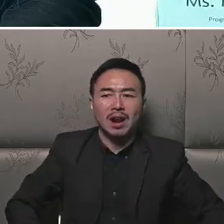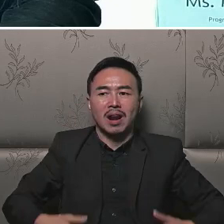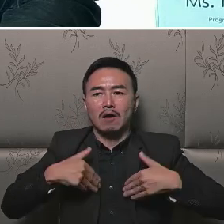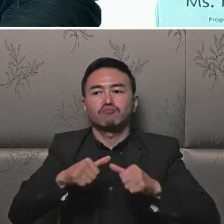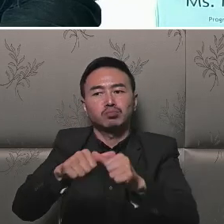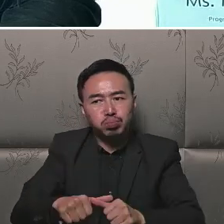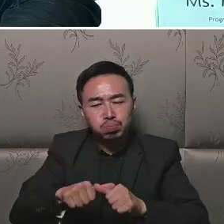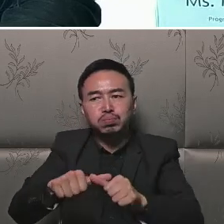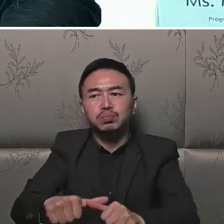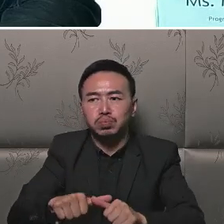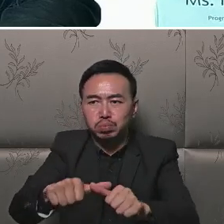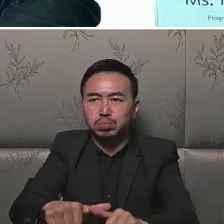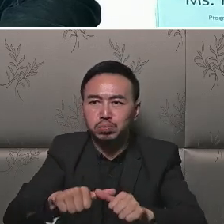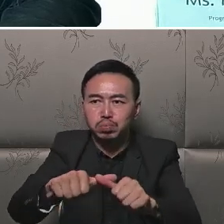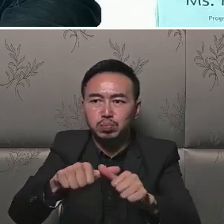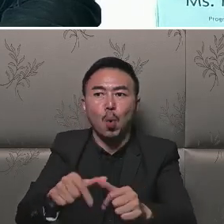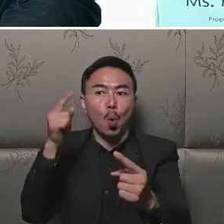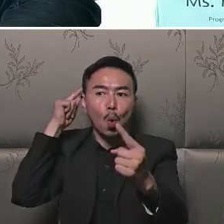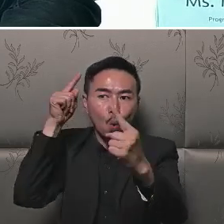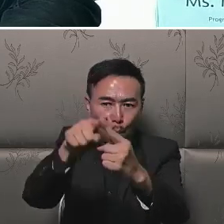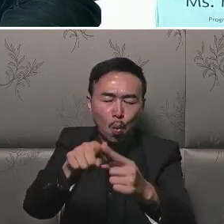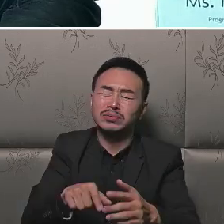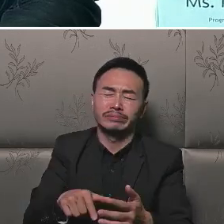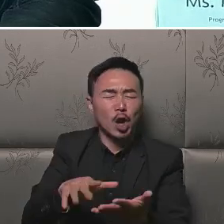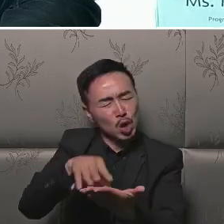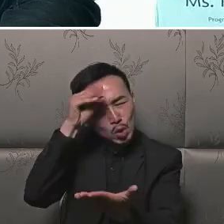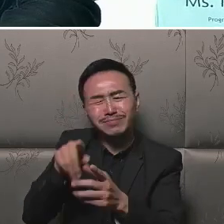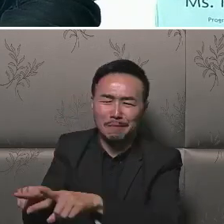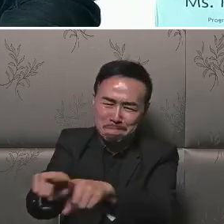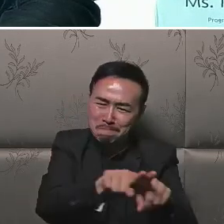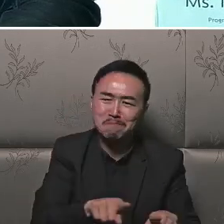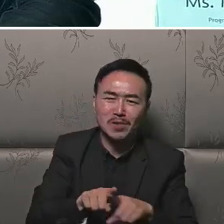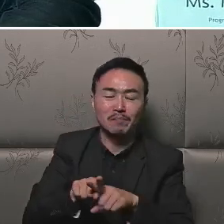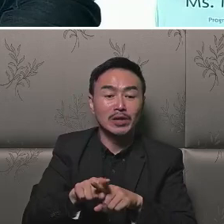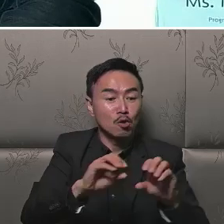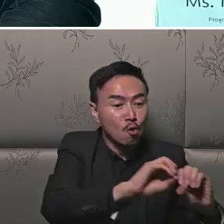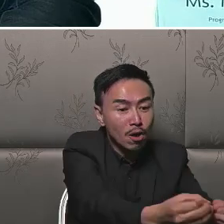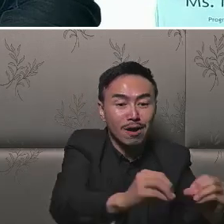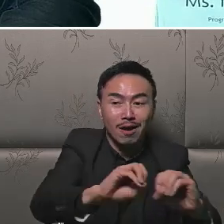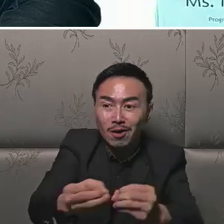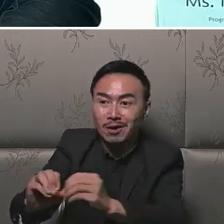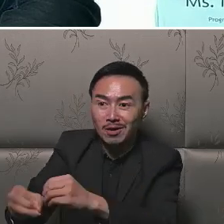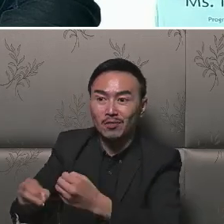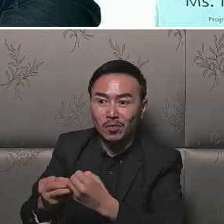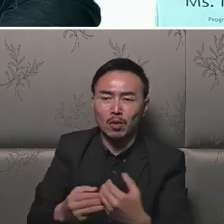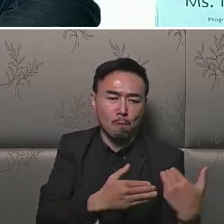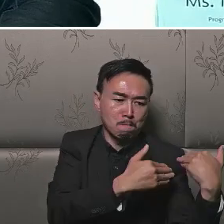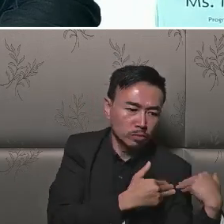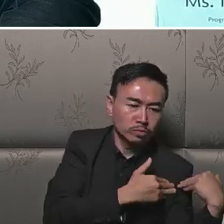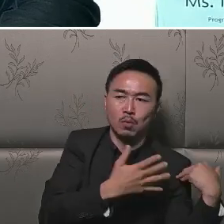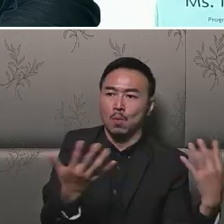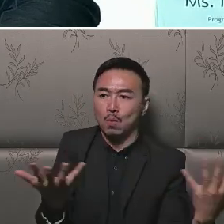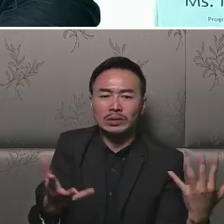unit has roles to play. From the learners themselves, they need to be responsible for their learning. The parents,